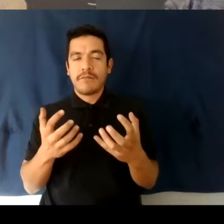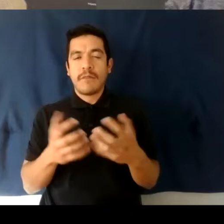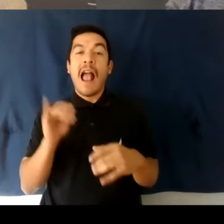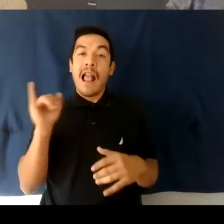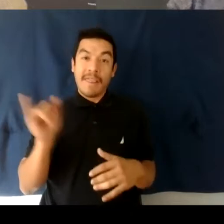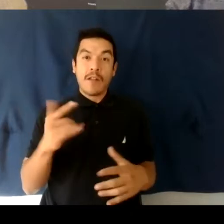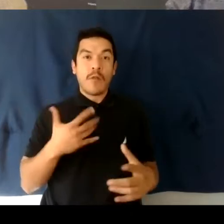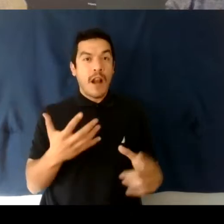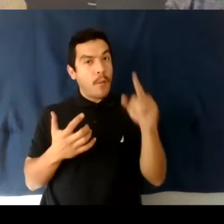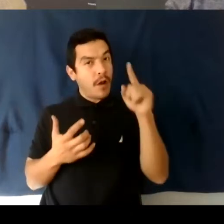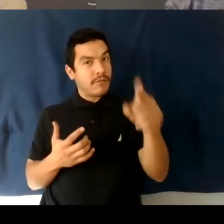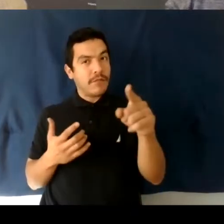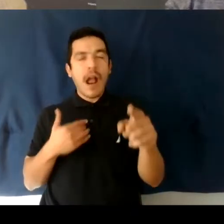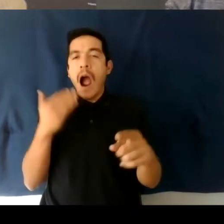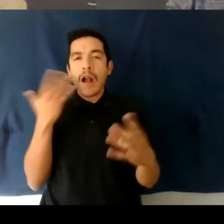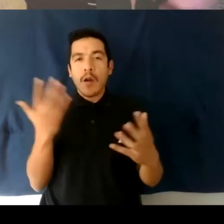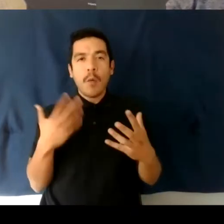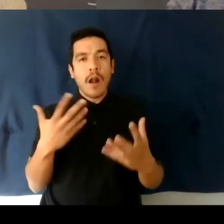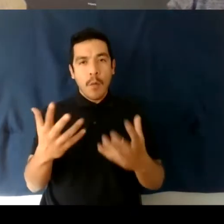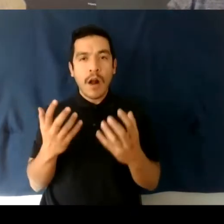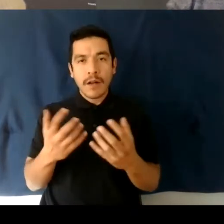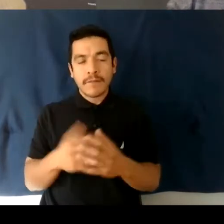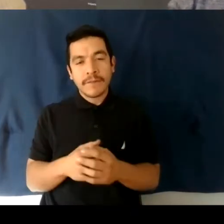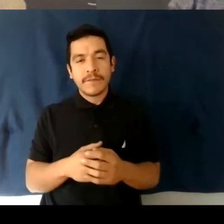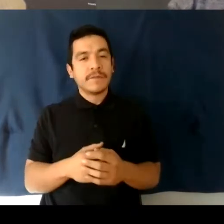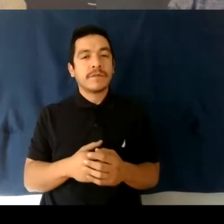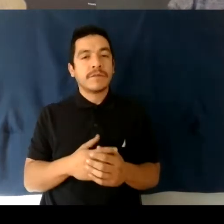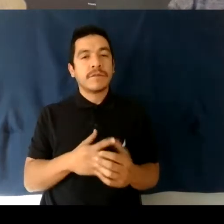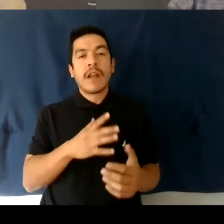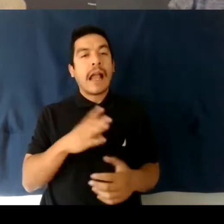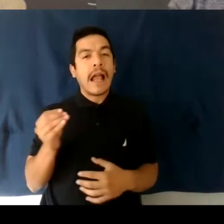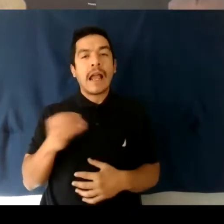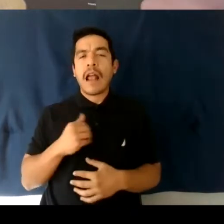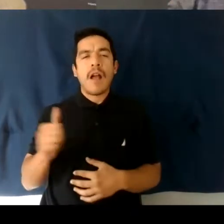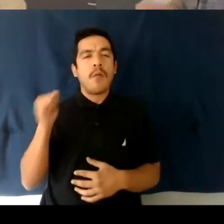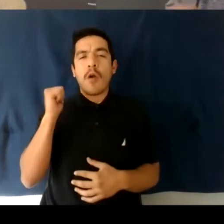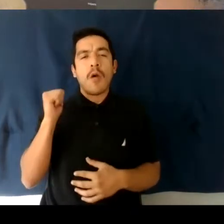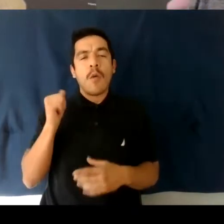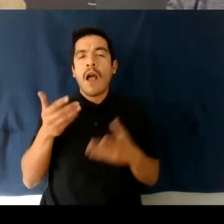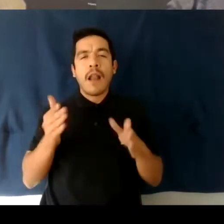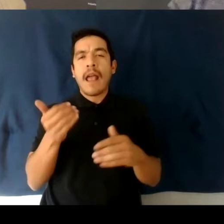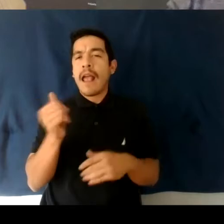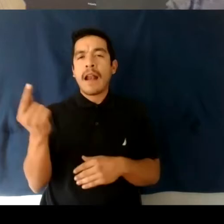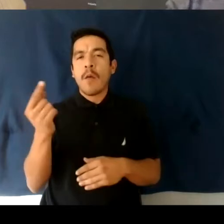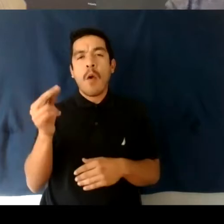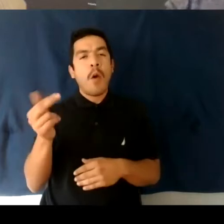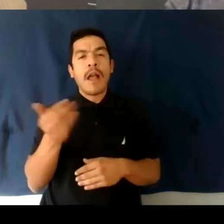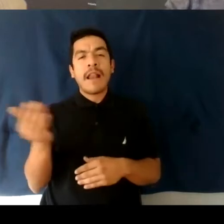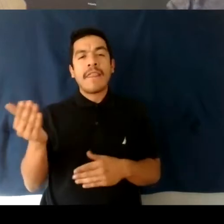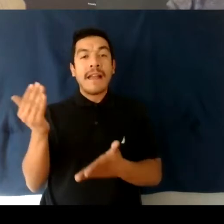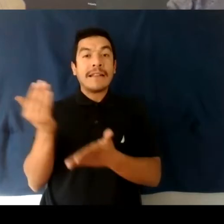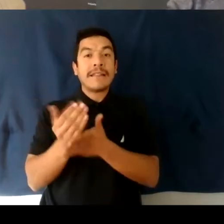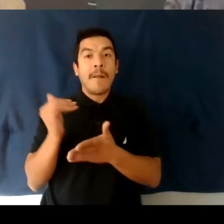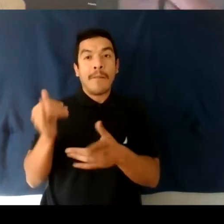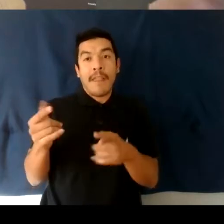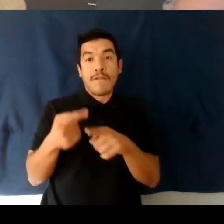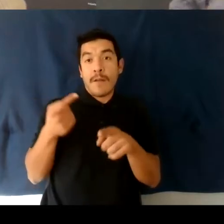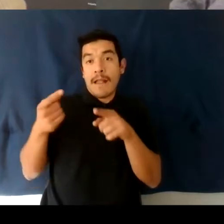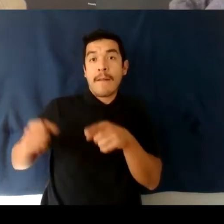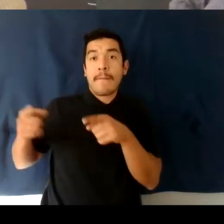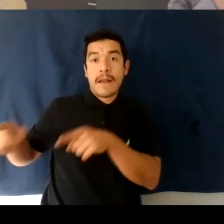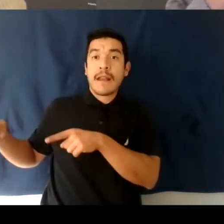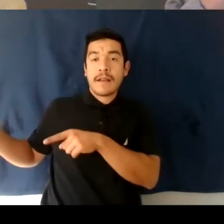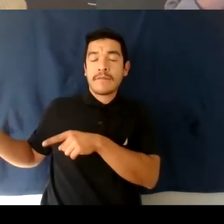want. I know what I want. And I'm not going to let anyone or anything stop that from happening.